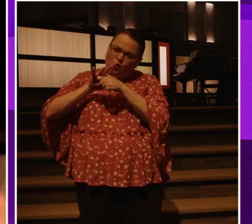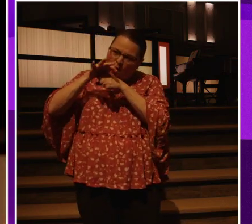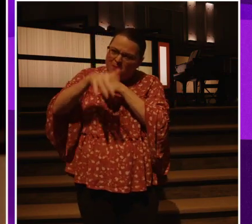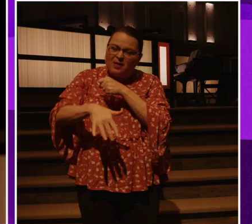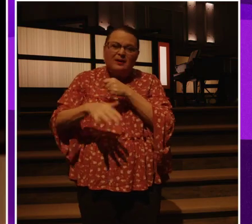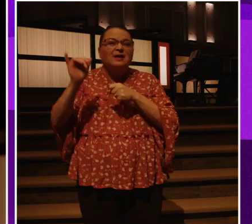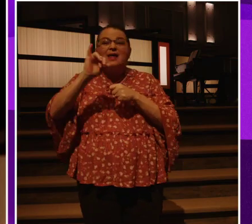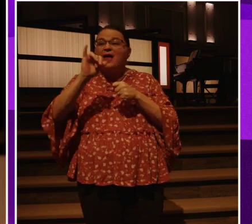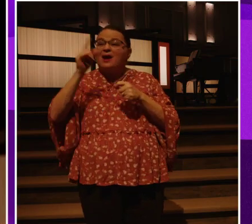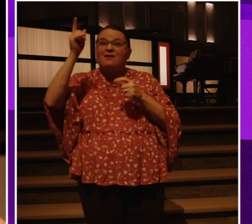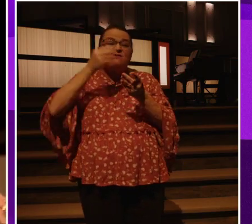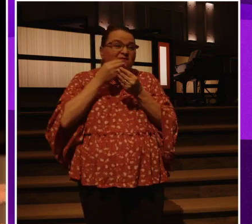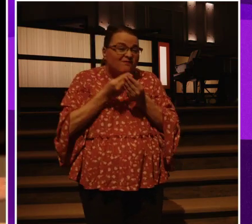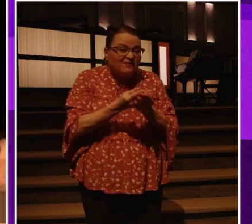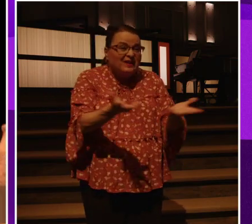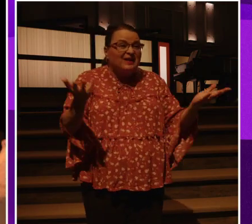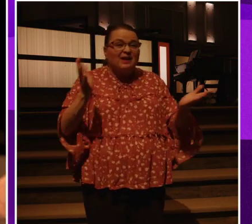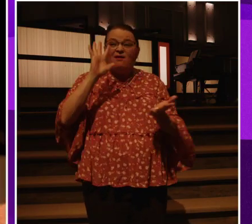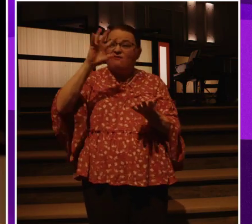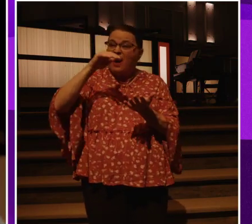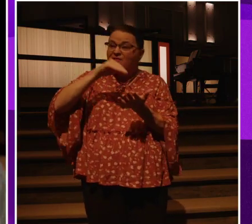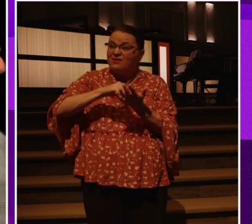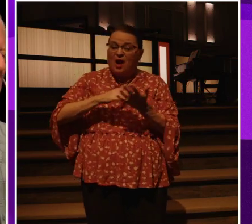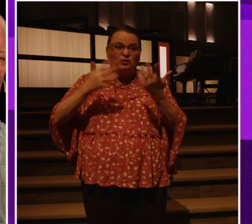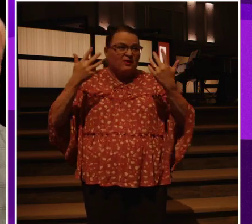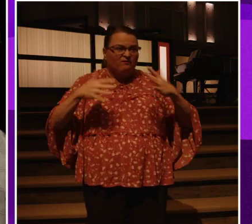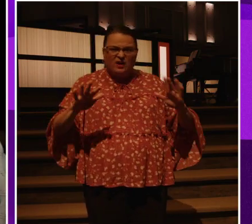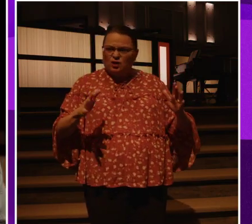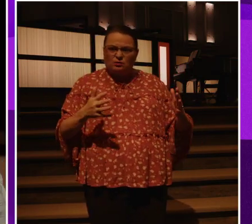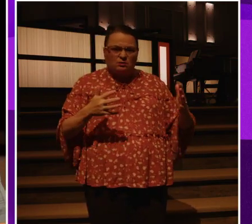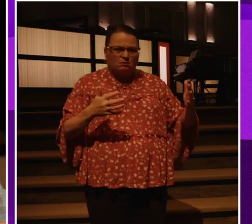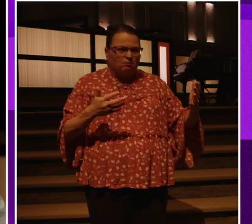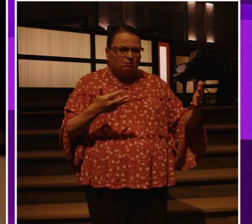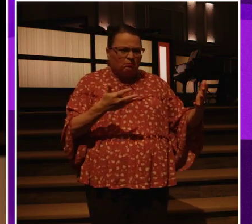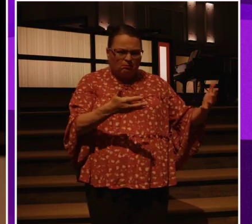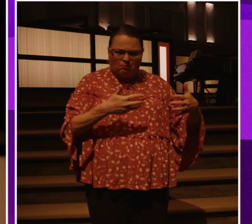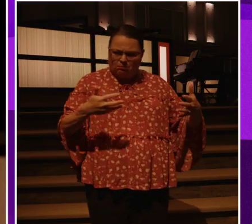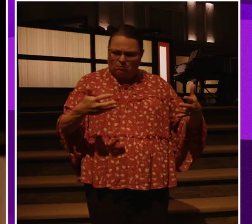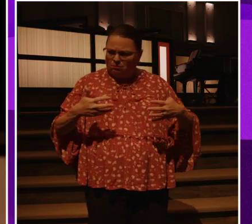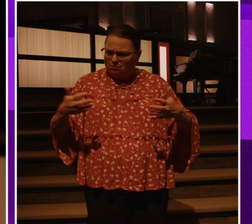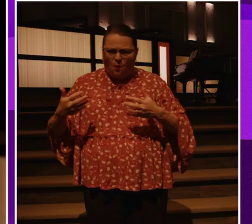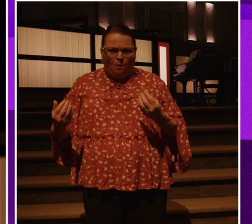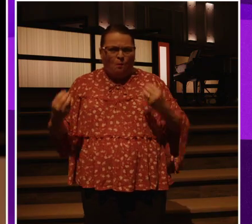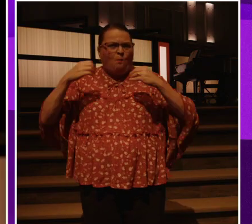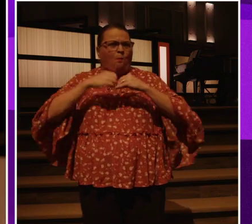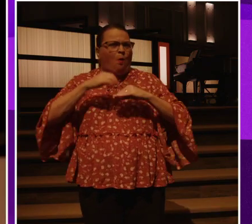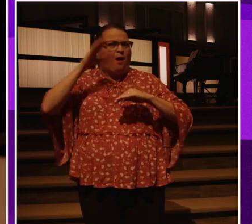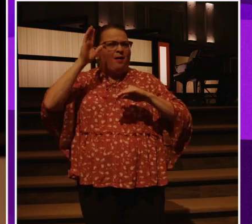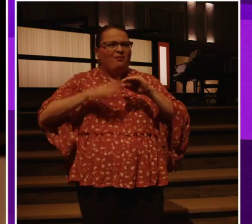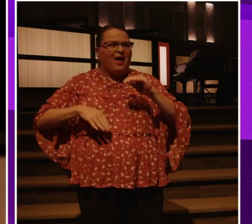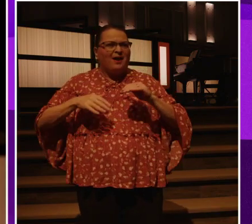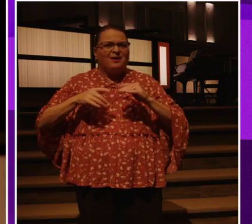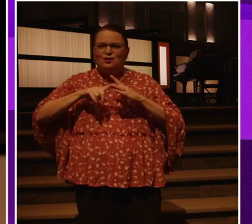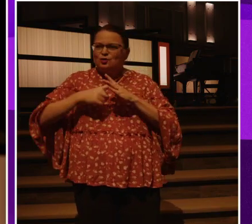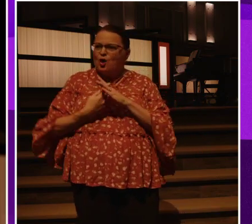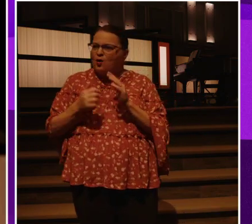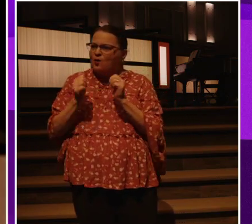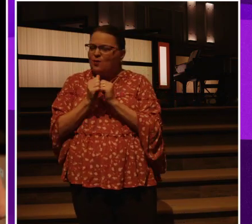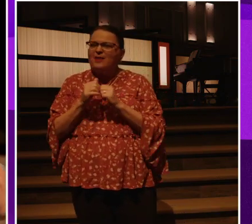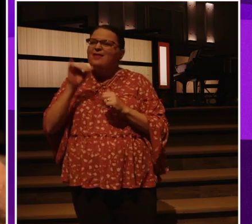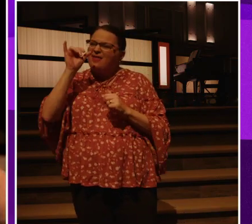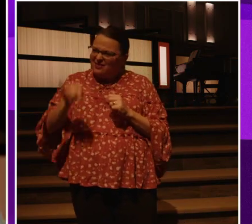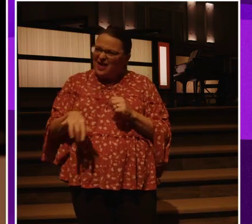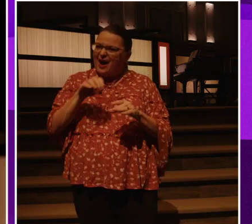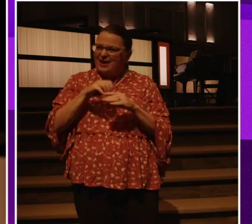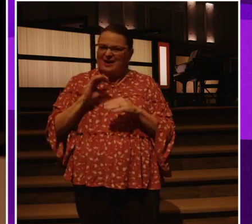of the 5,000. When they got through, they had more than they started with. It's that in my life and yours. When I